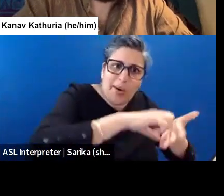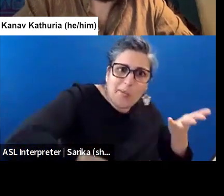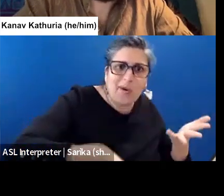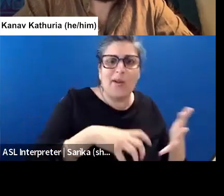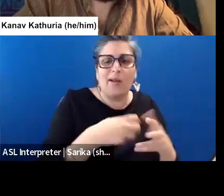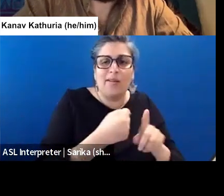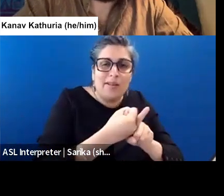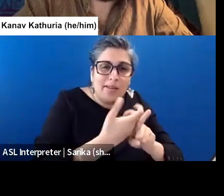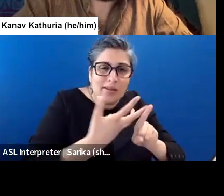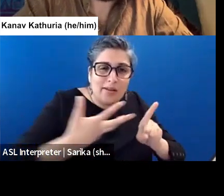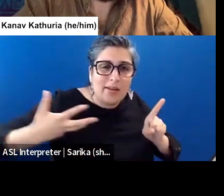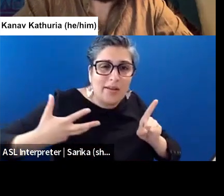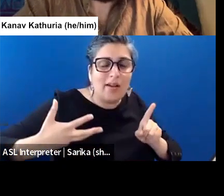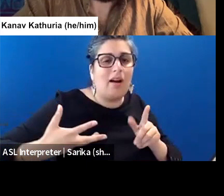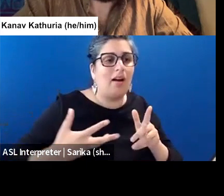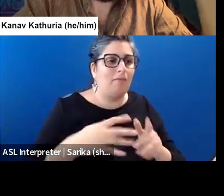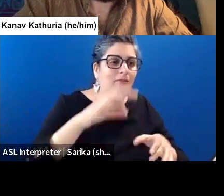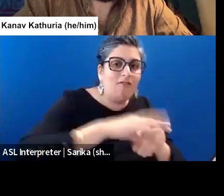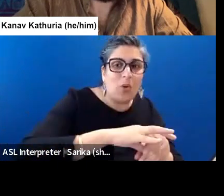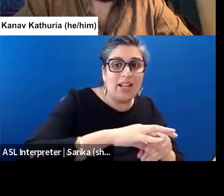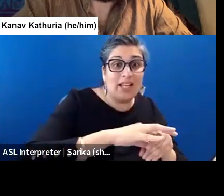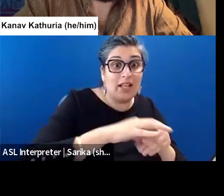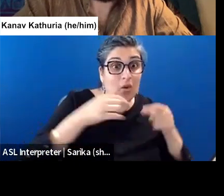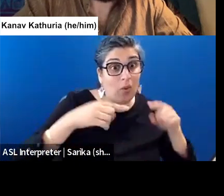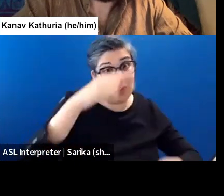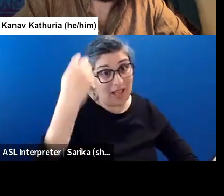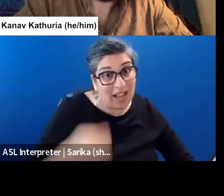expansion of criminalization of voting, particularly voting while Black.